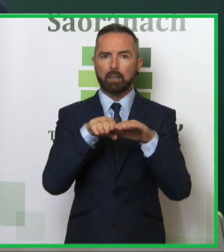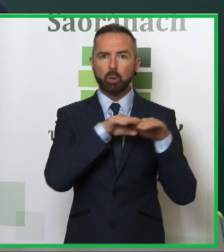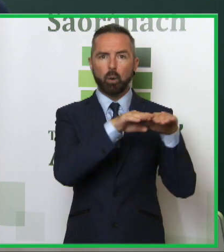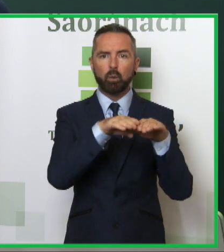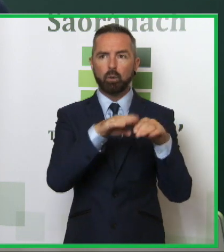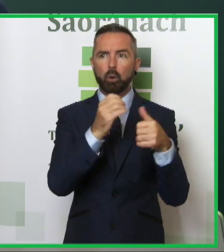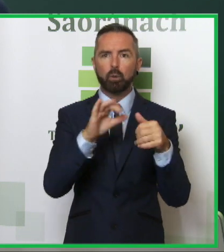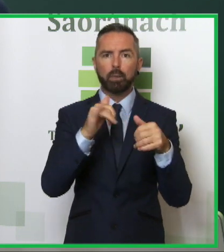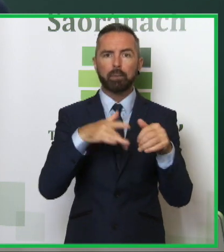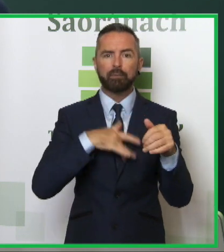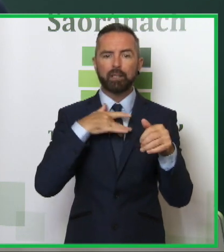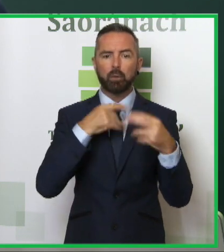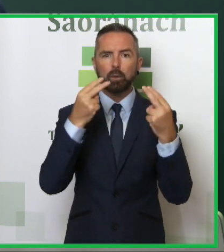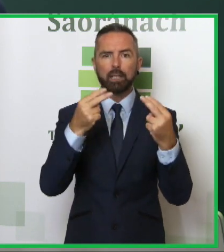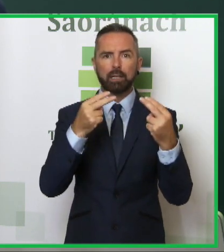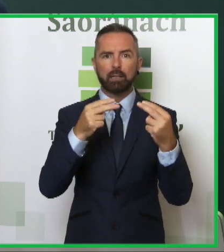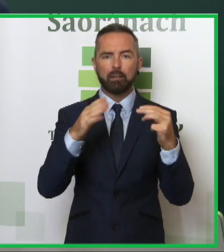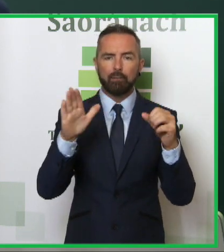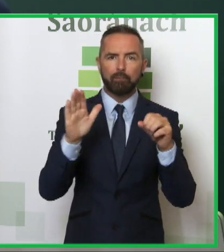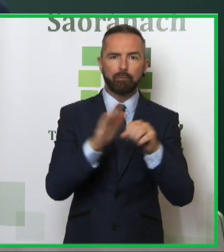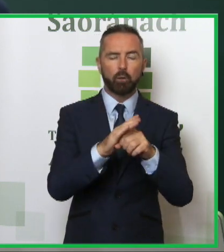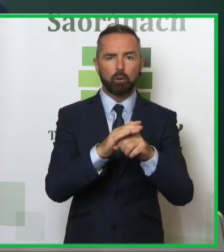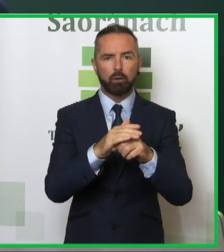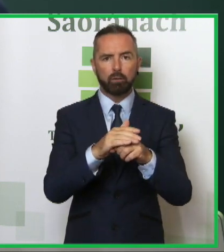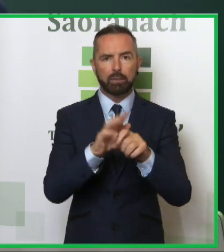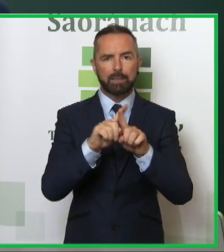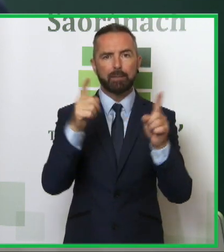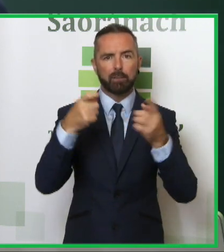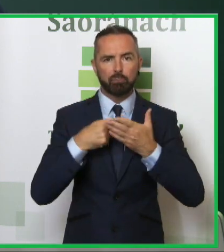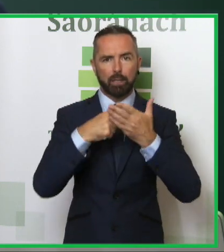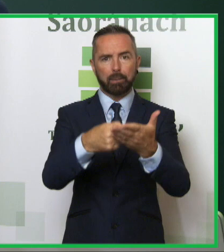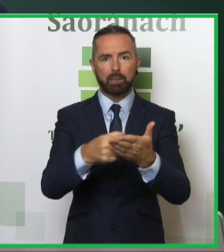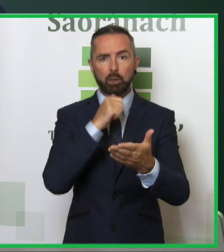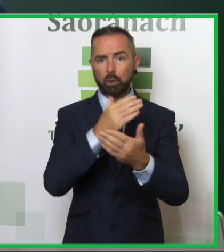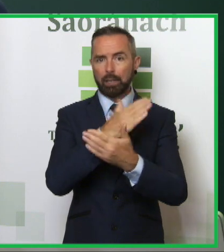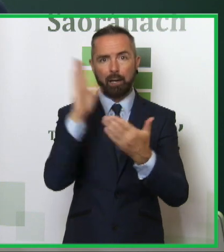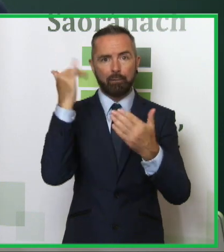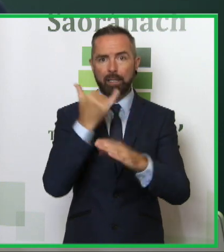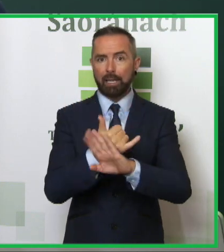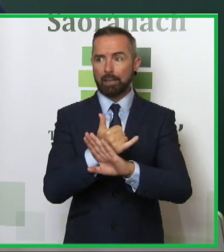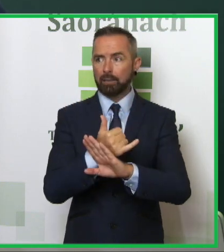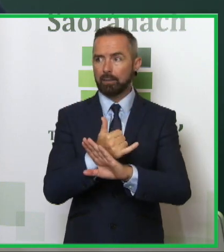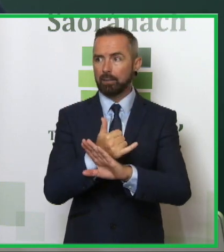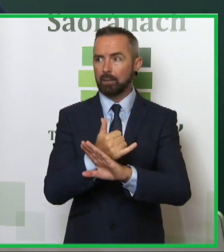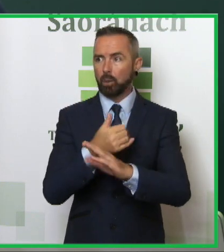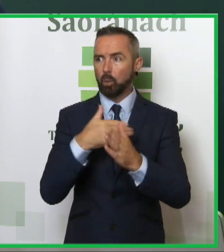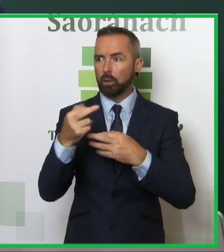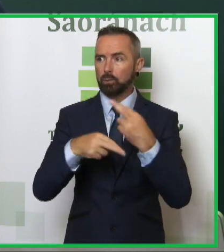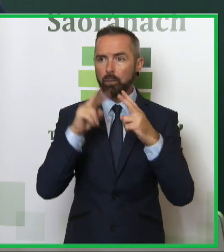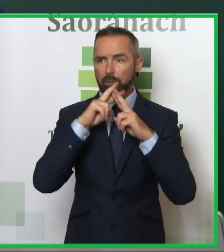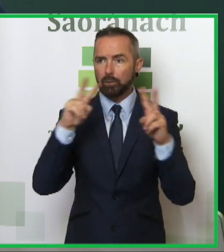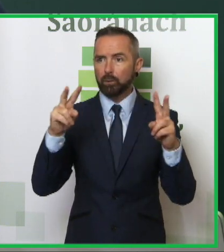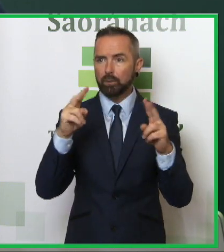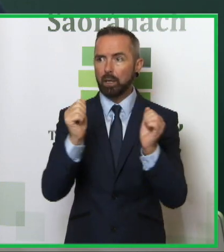may feel it needs a completely different recommendation. So there's no clarity yet until we get to vote on it, what the room views is